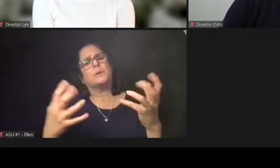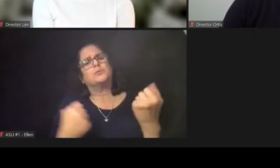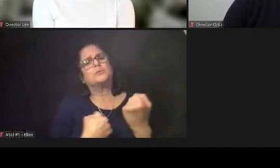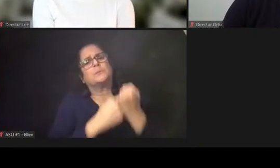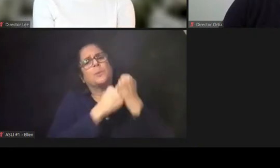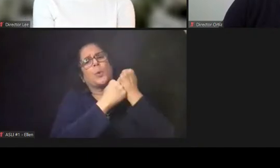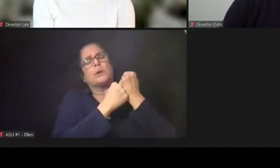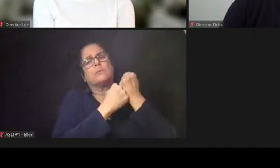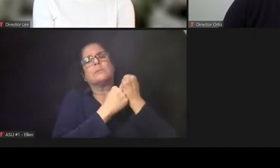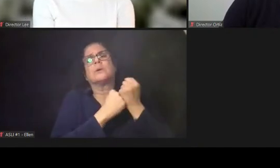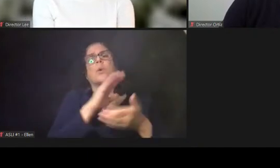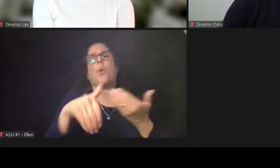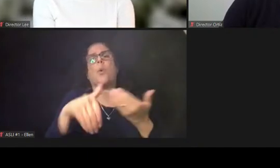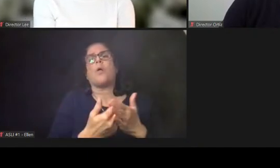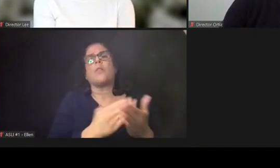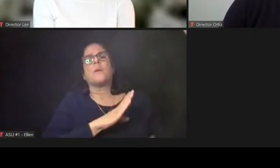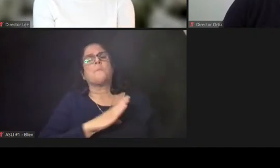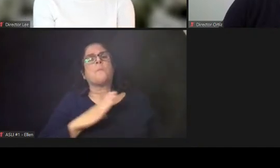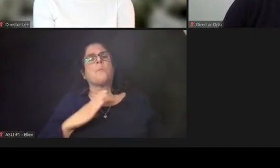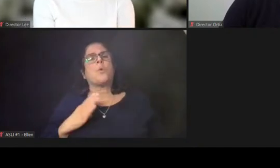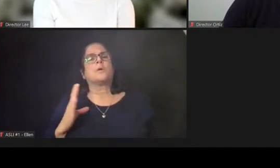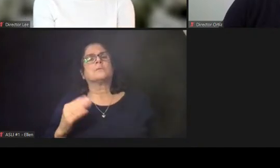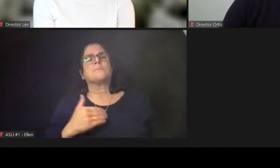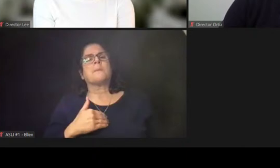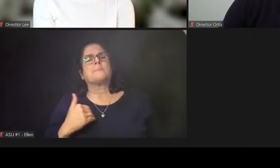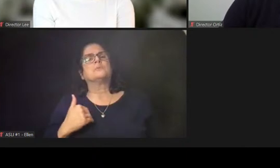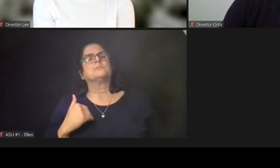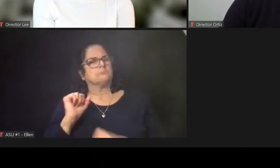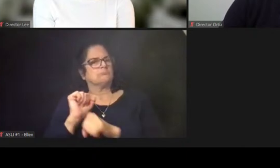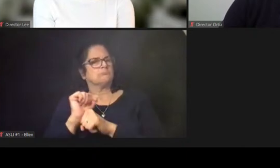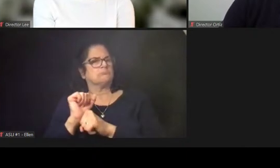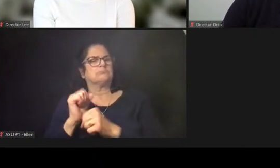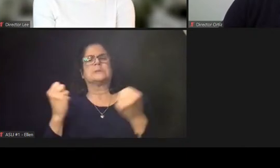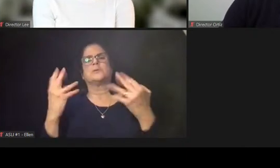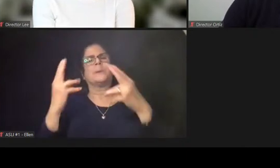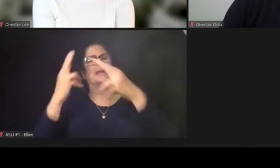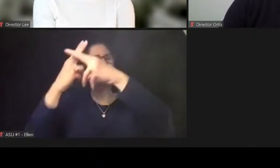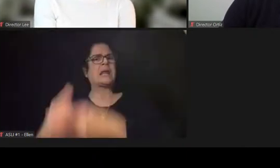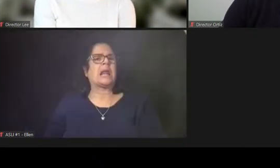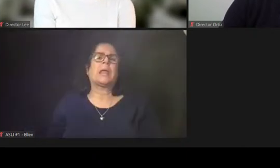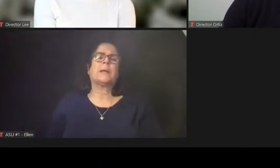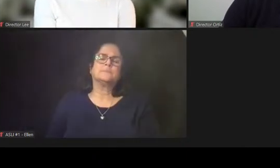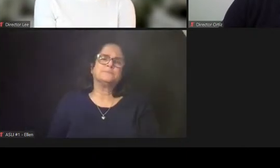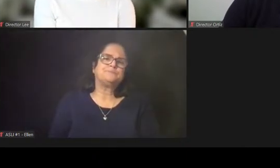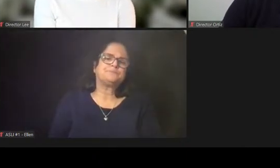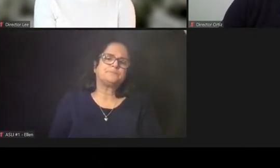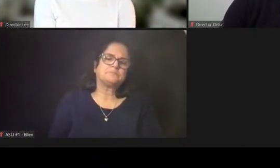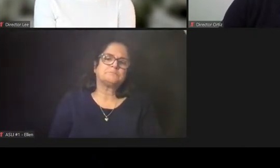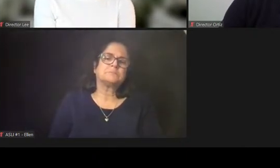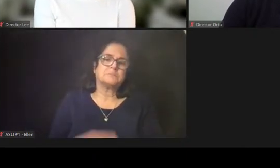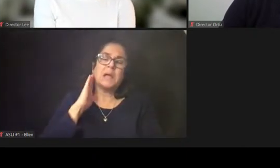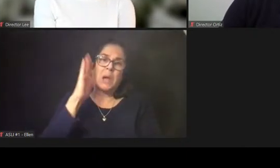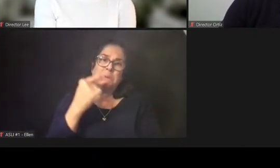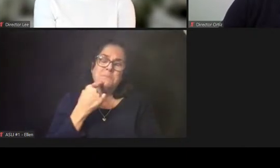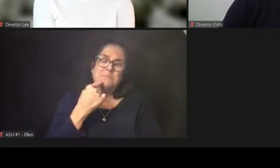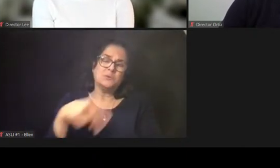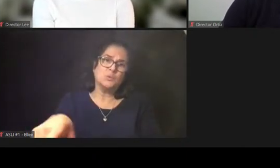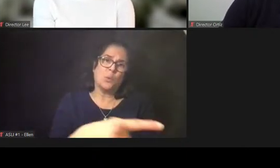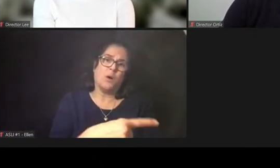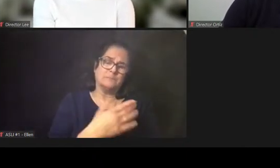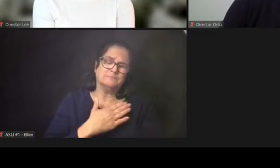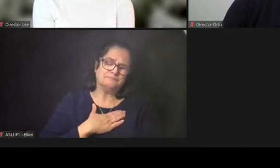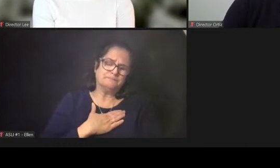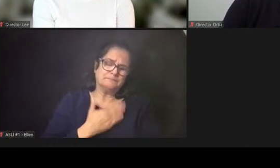and to all the other board members that I've worked for, which is too many to list. I will miss you all deeply. Thank